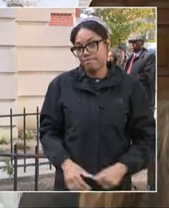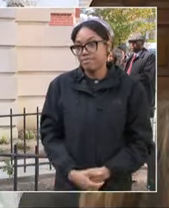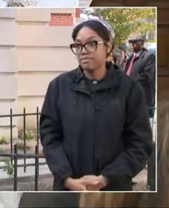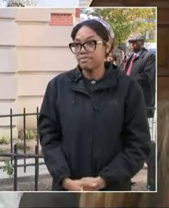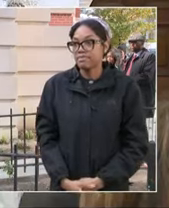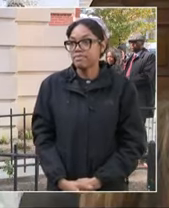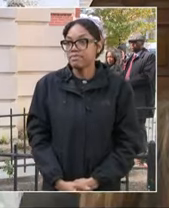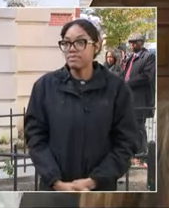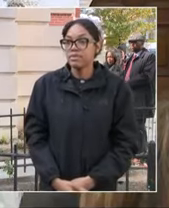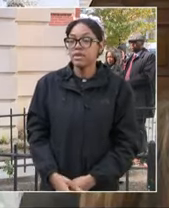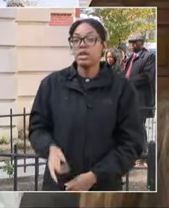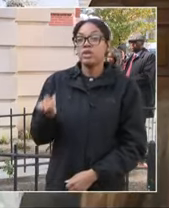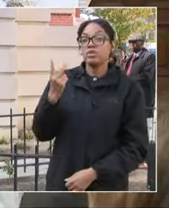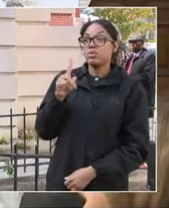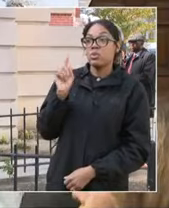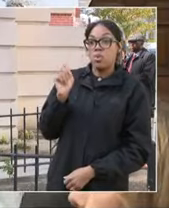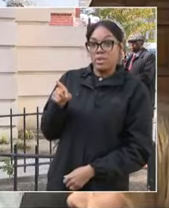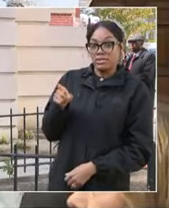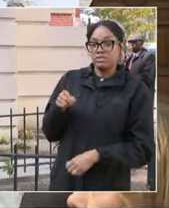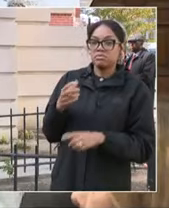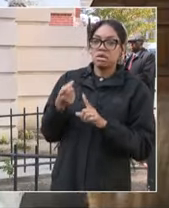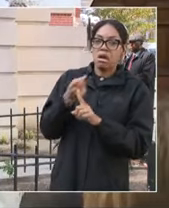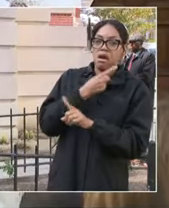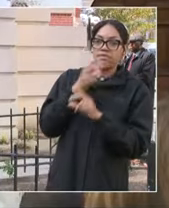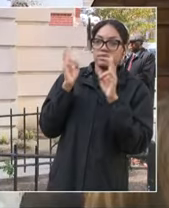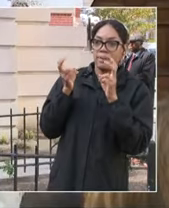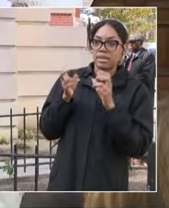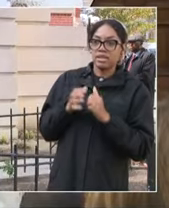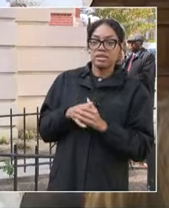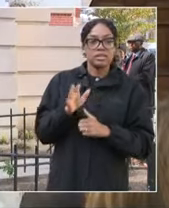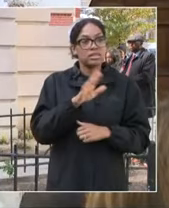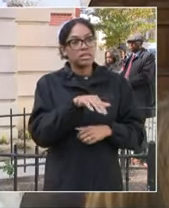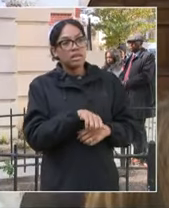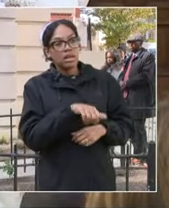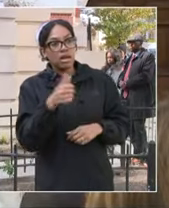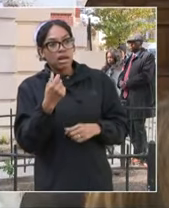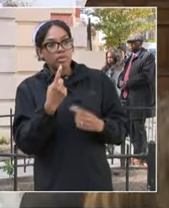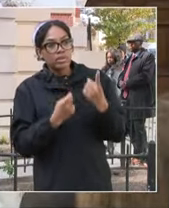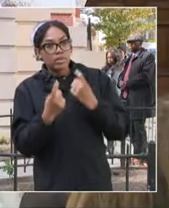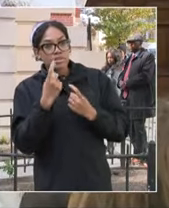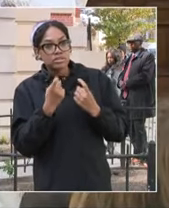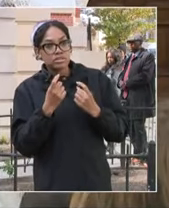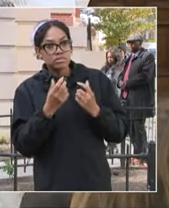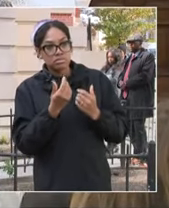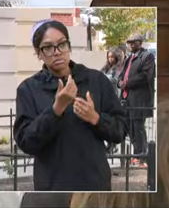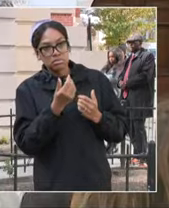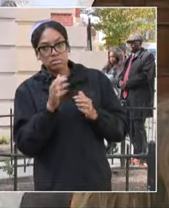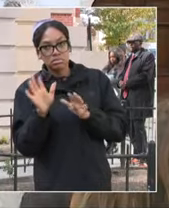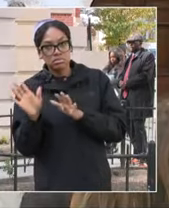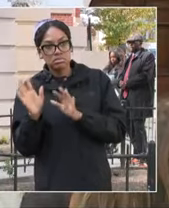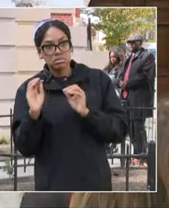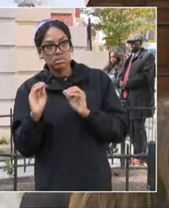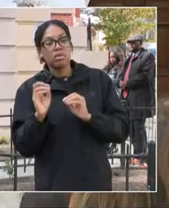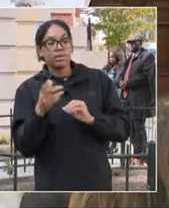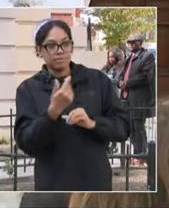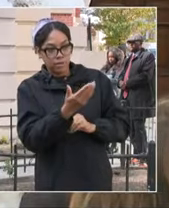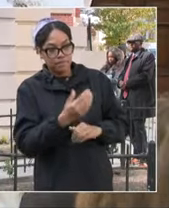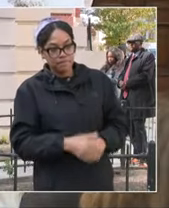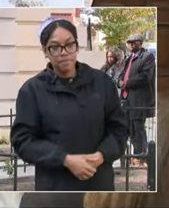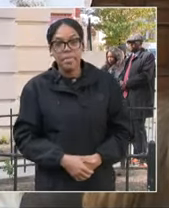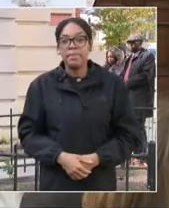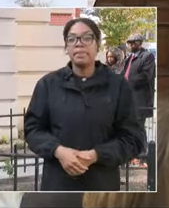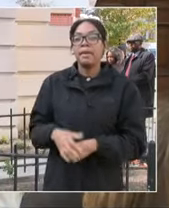I've got two questions off topic, Mayor. Are there any other questions? No other questions? Okay, go ahead. I want to take it